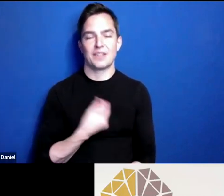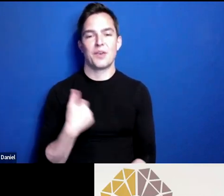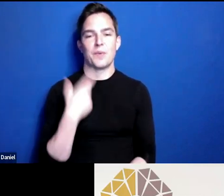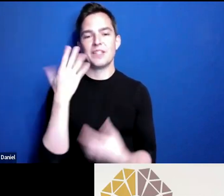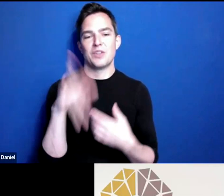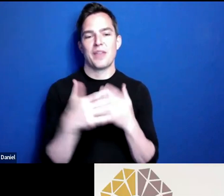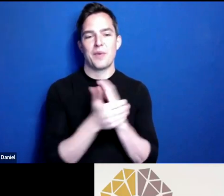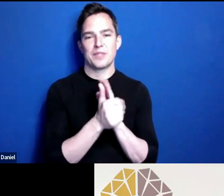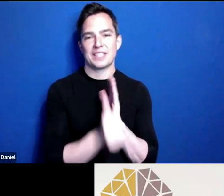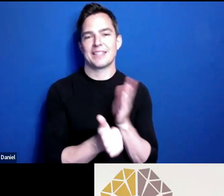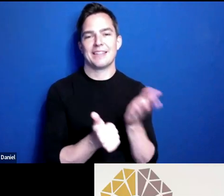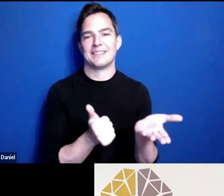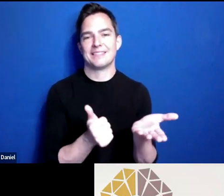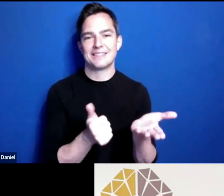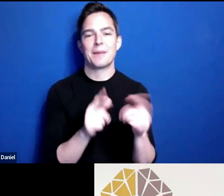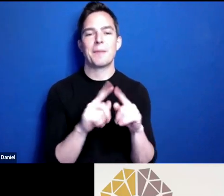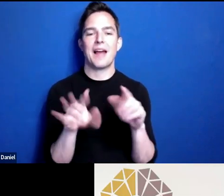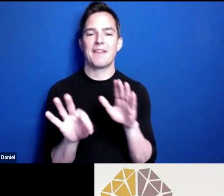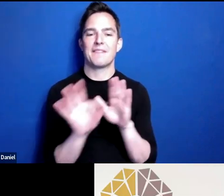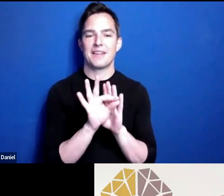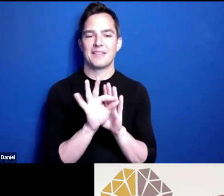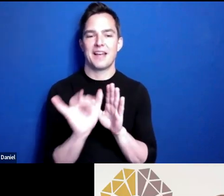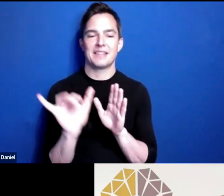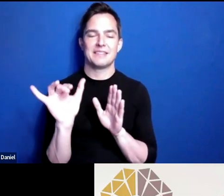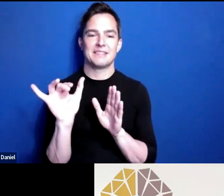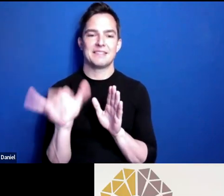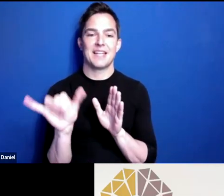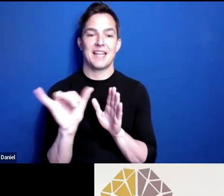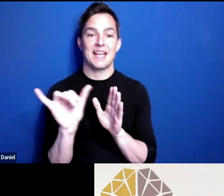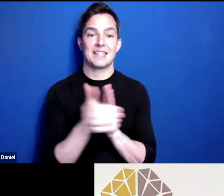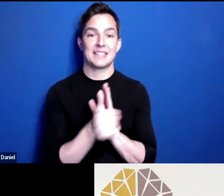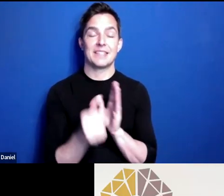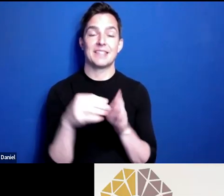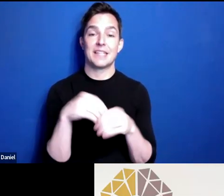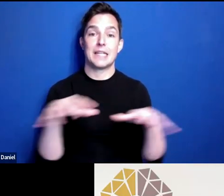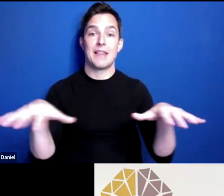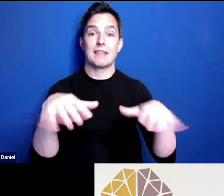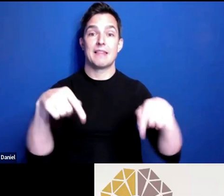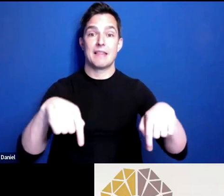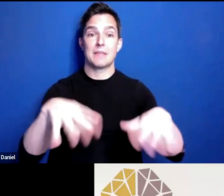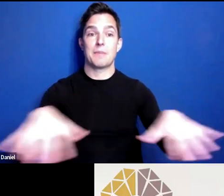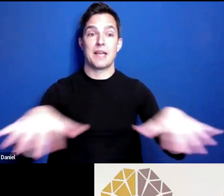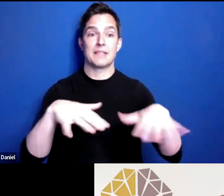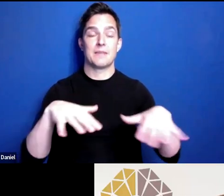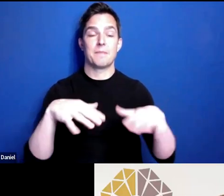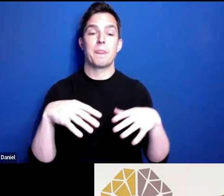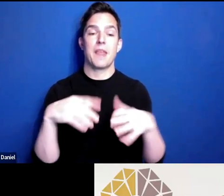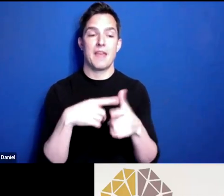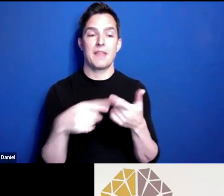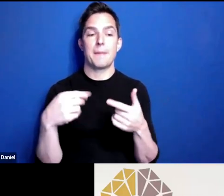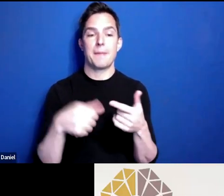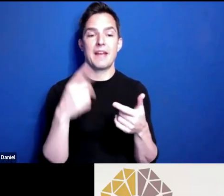skill. But I discovered it as a skill in this space. and getting paid for